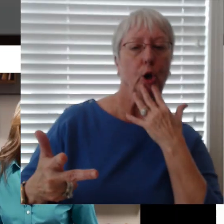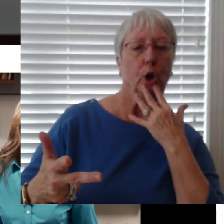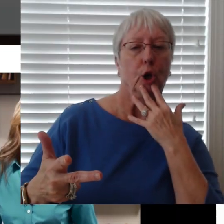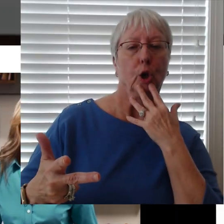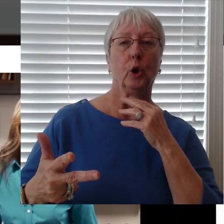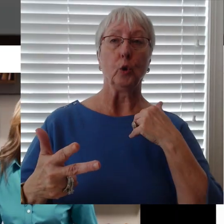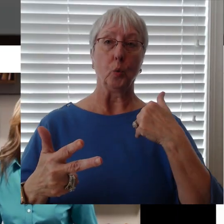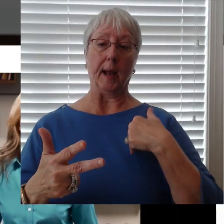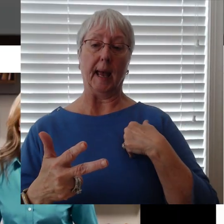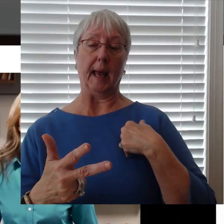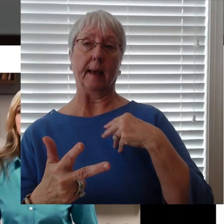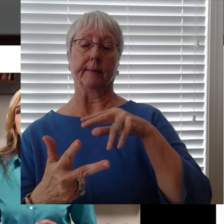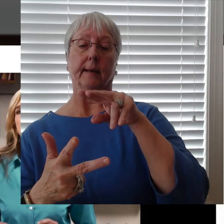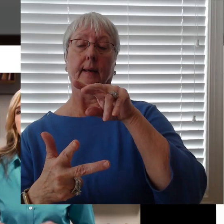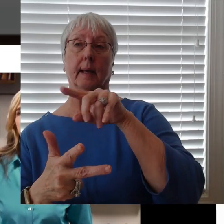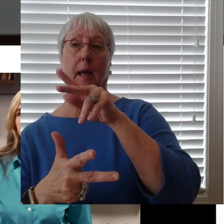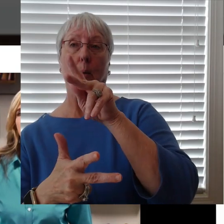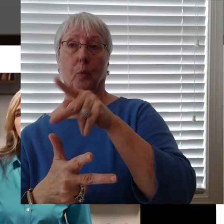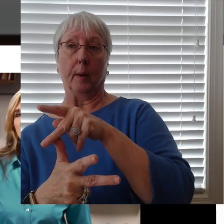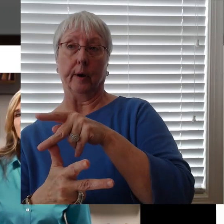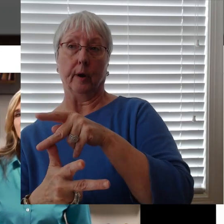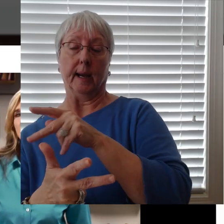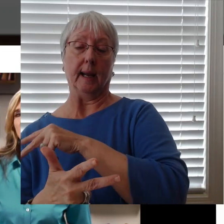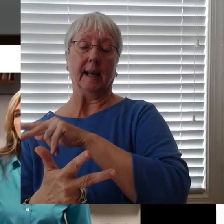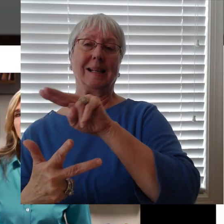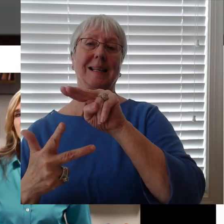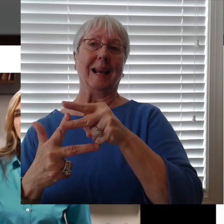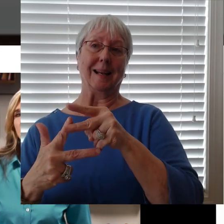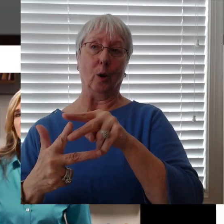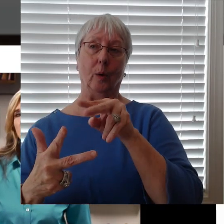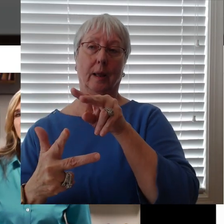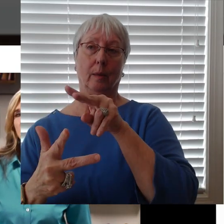primary colors, two secondary colors, or two